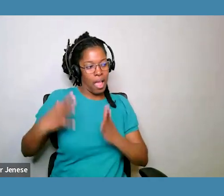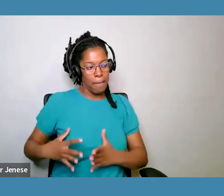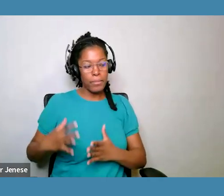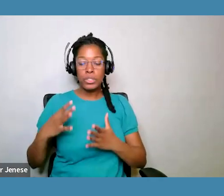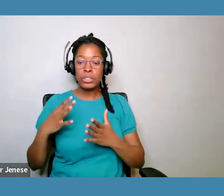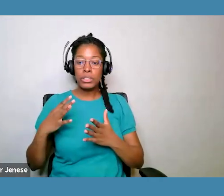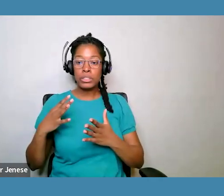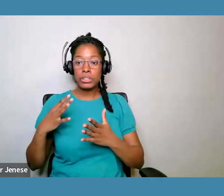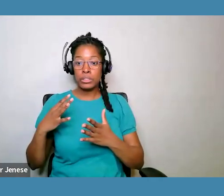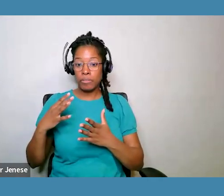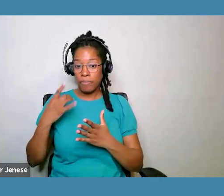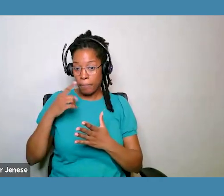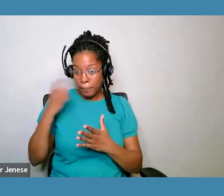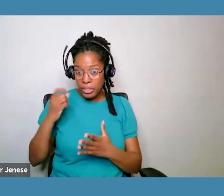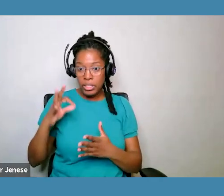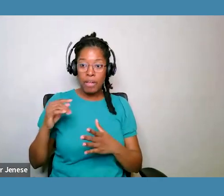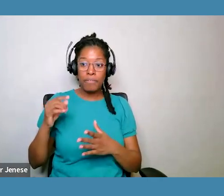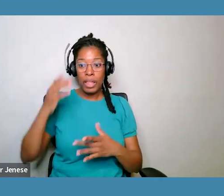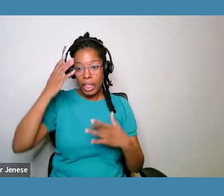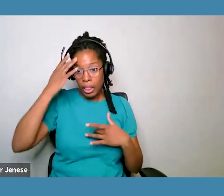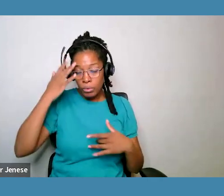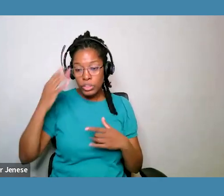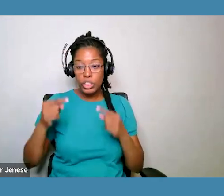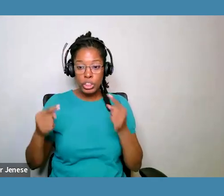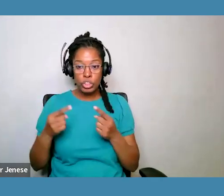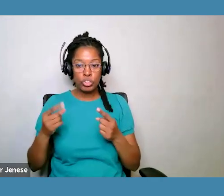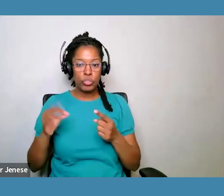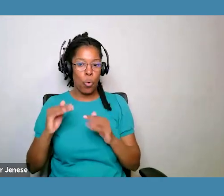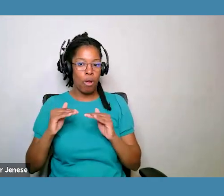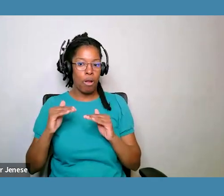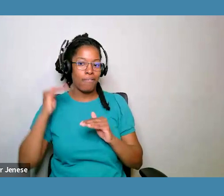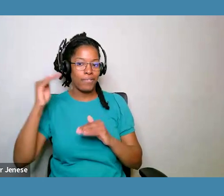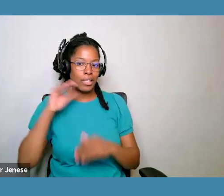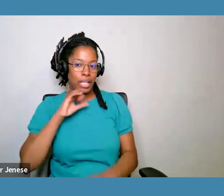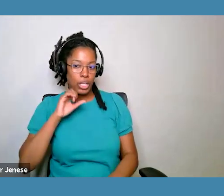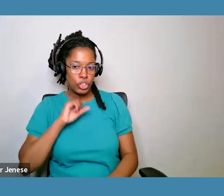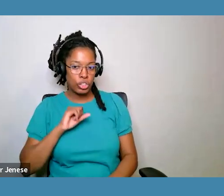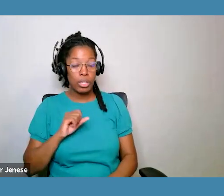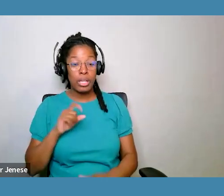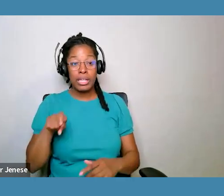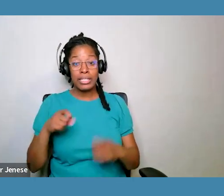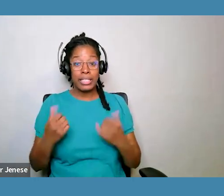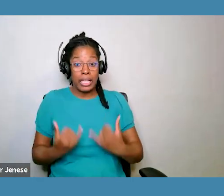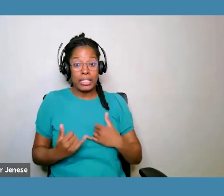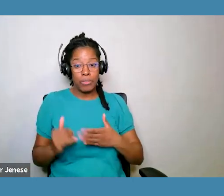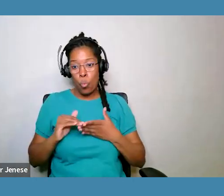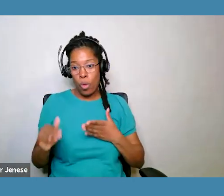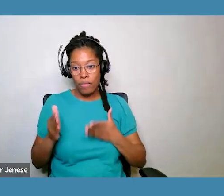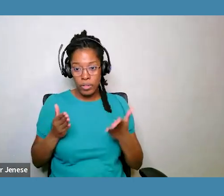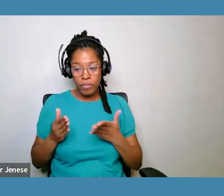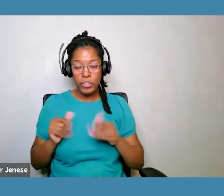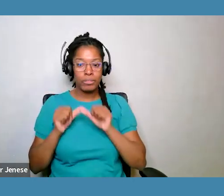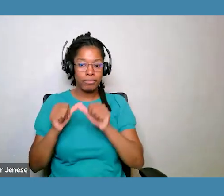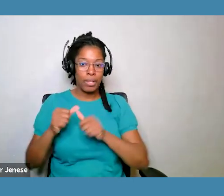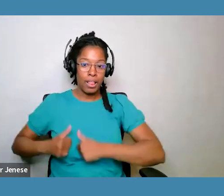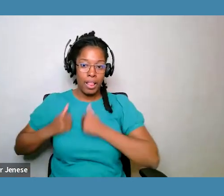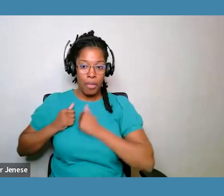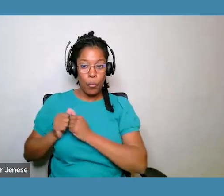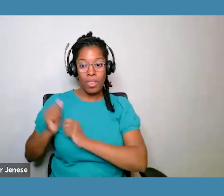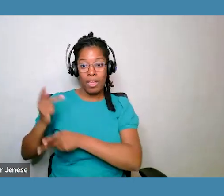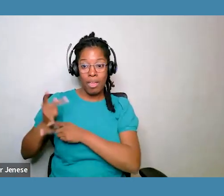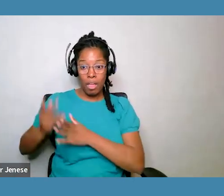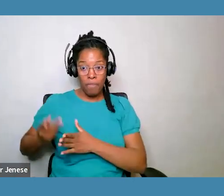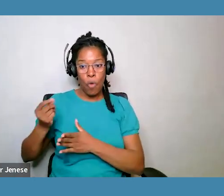advanced age. The applicant needs immediate waiver services to remain living with the caregiver or to relocate to an alternative